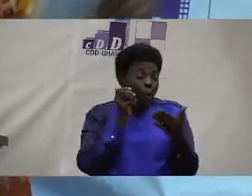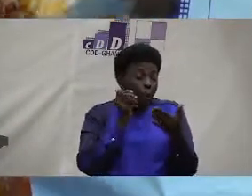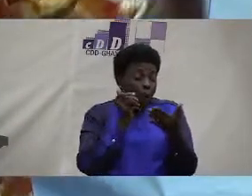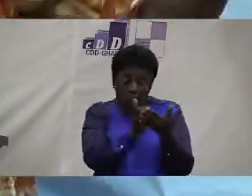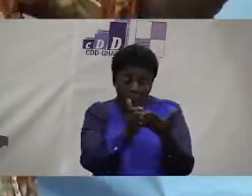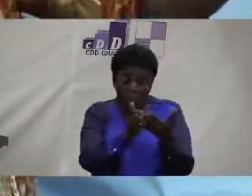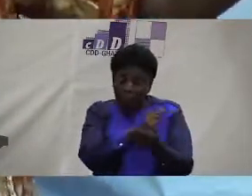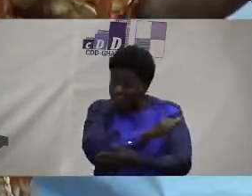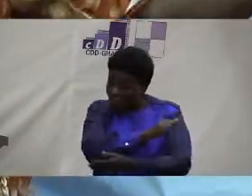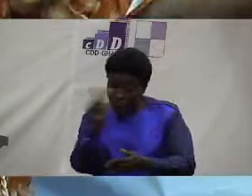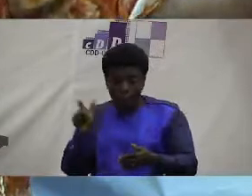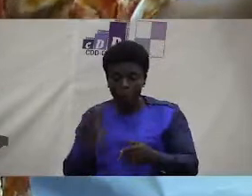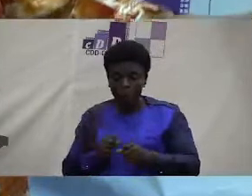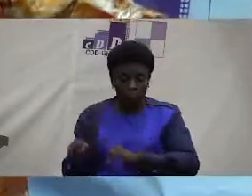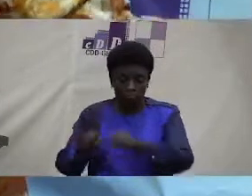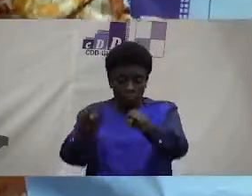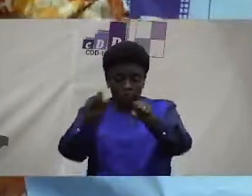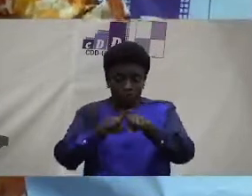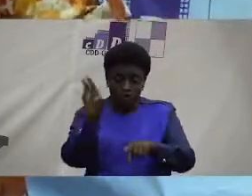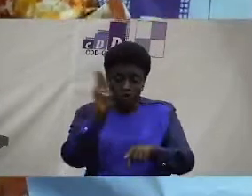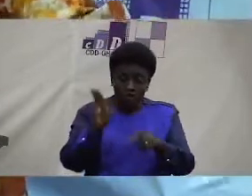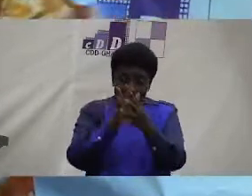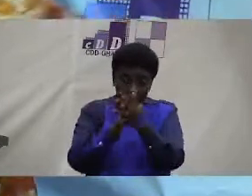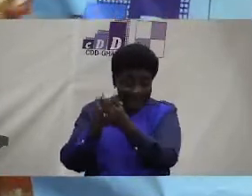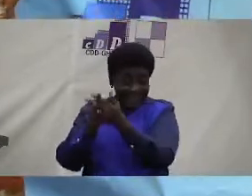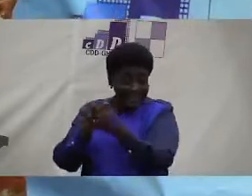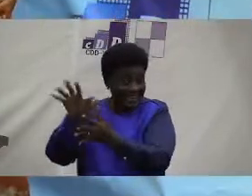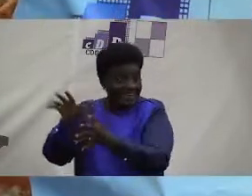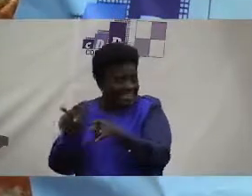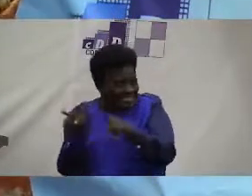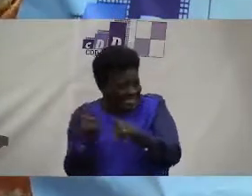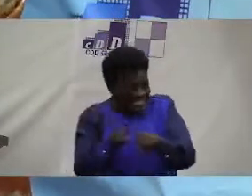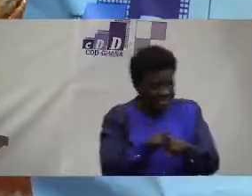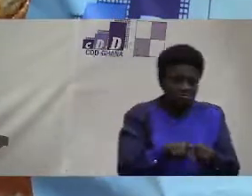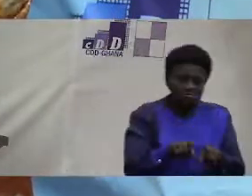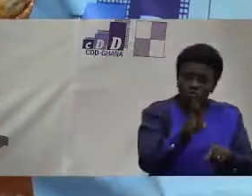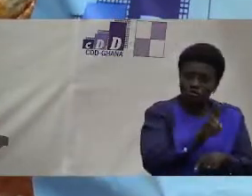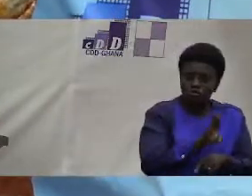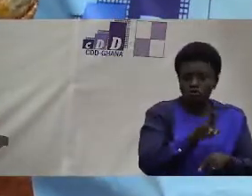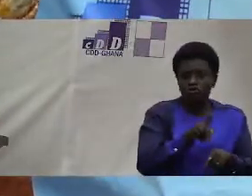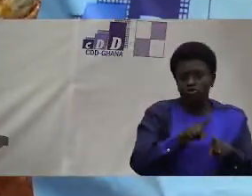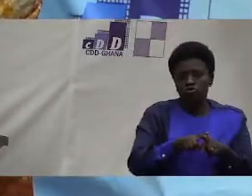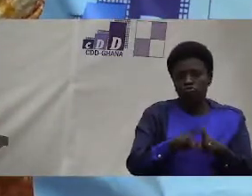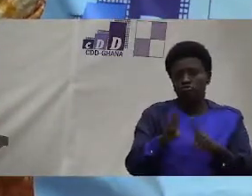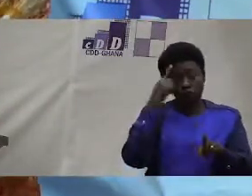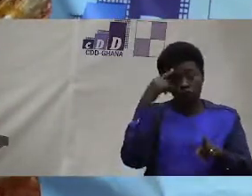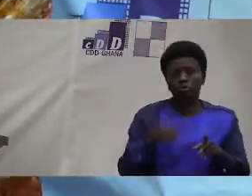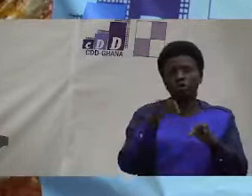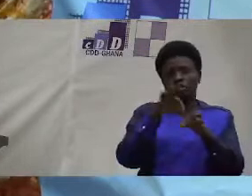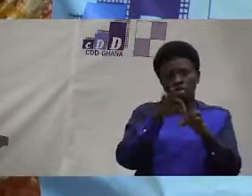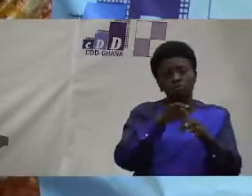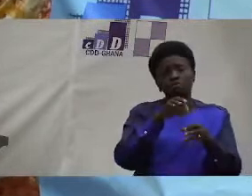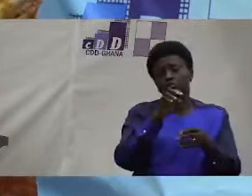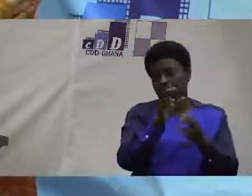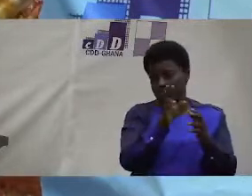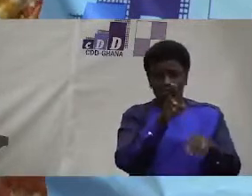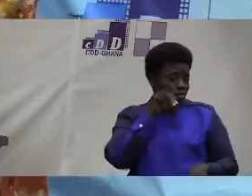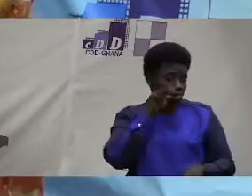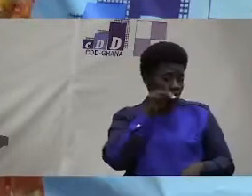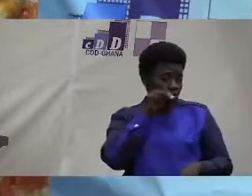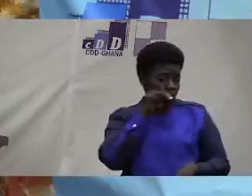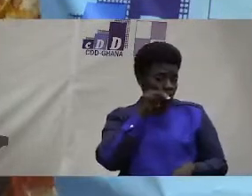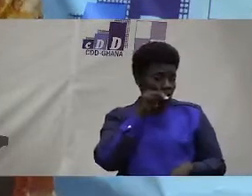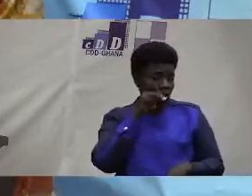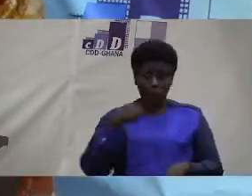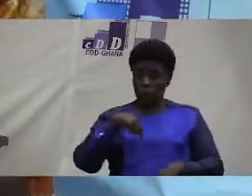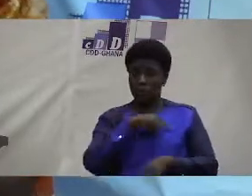strategies they were using in the United States is actually being used to skew the election in Nigeria. And we as